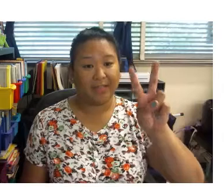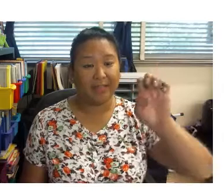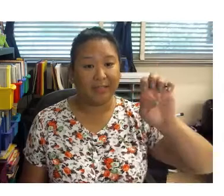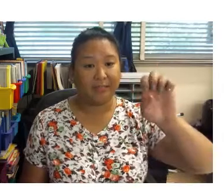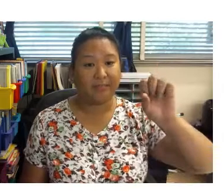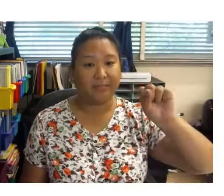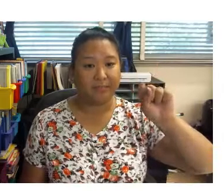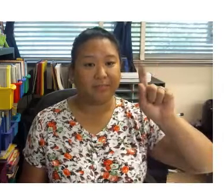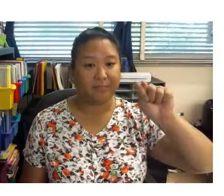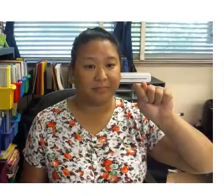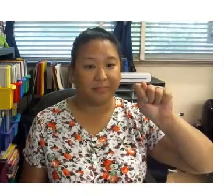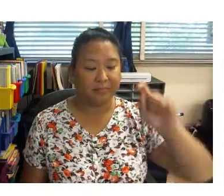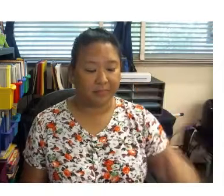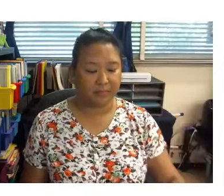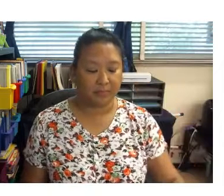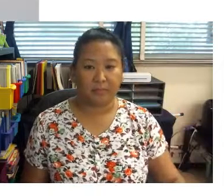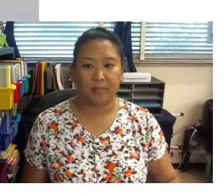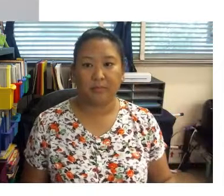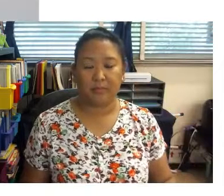a vest,